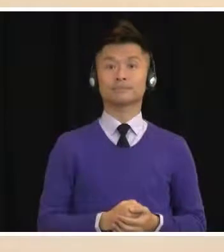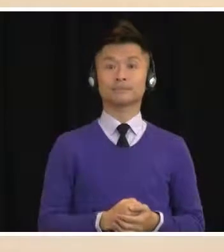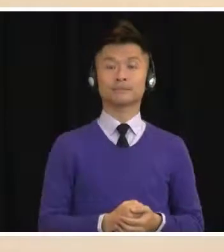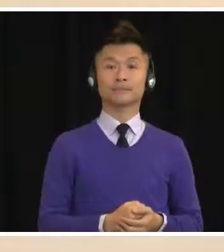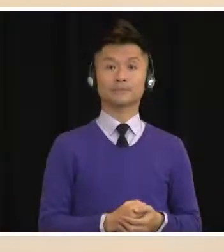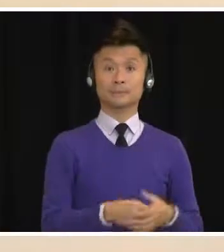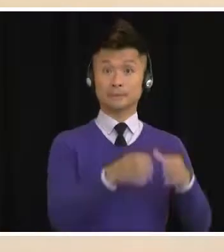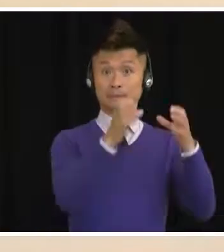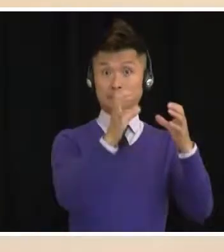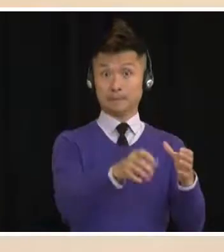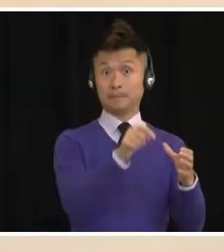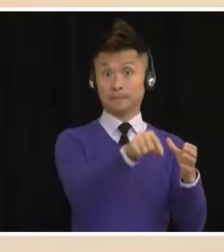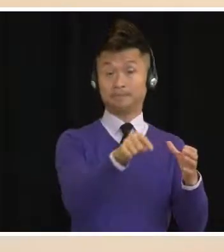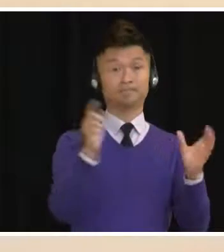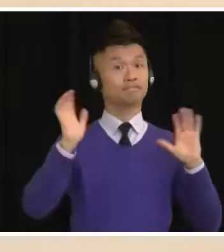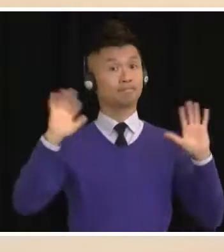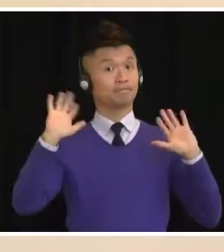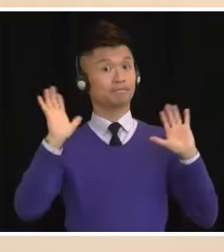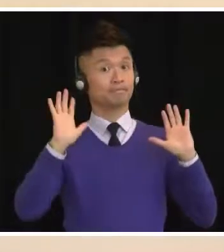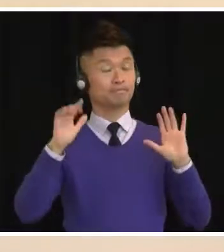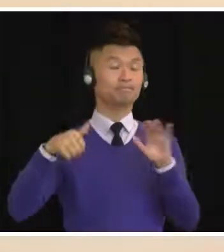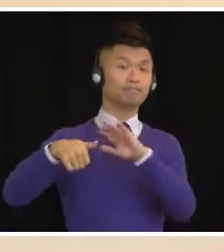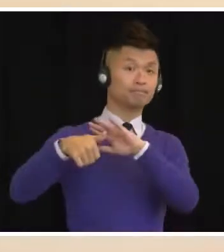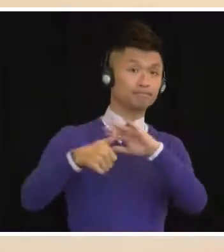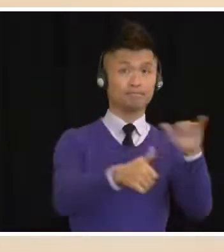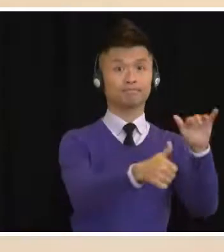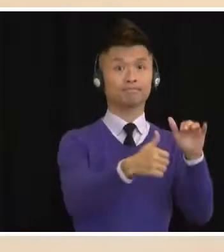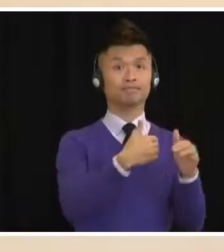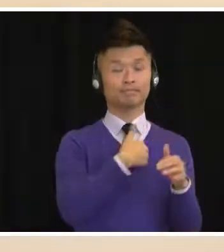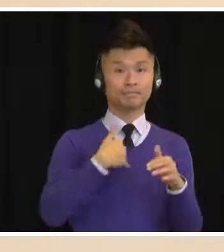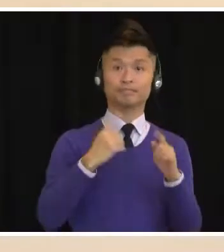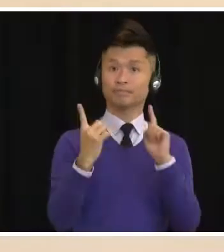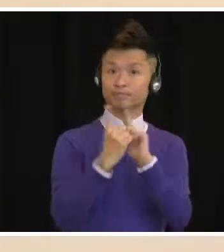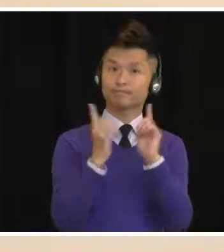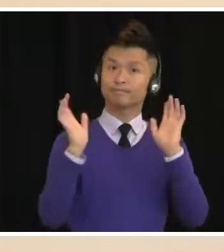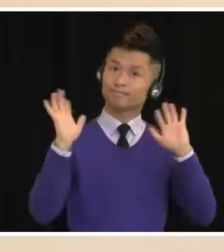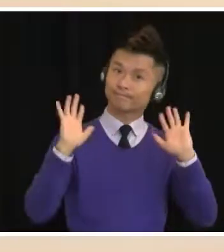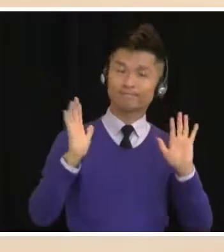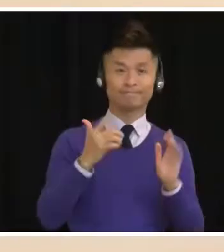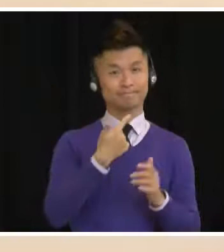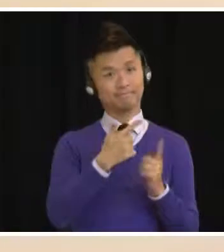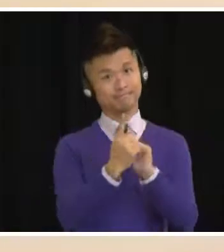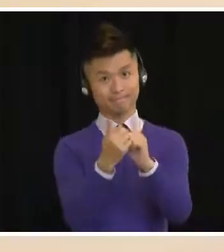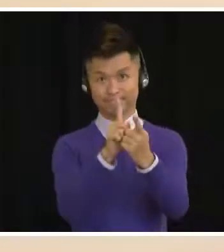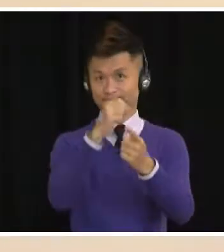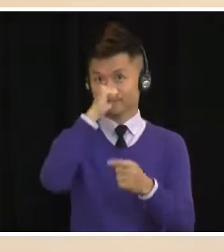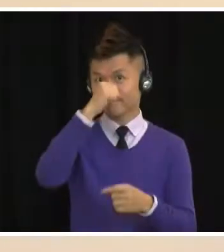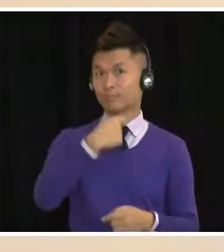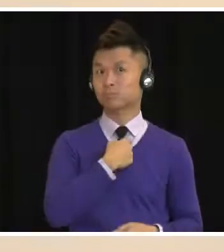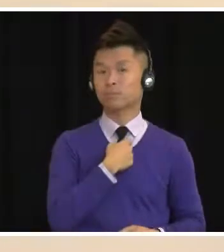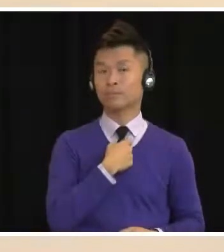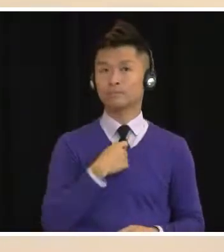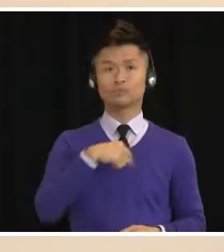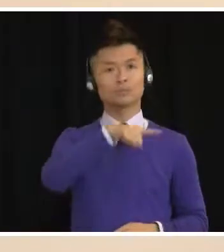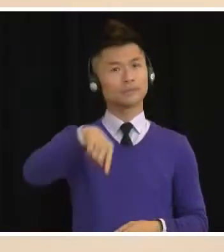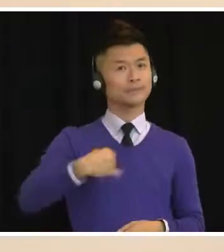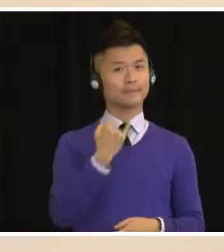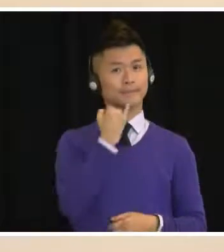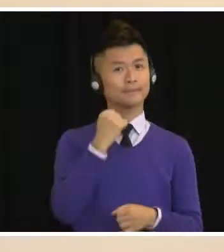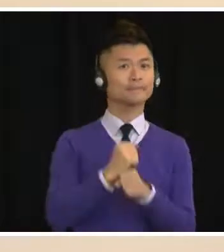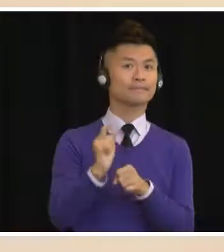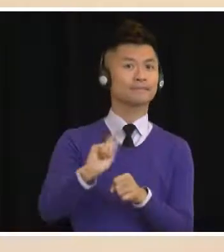to them if they want to make a complaint. So the question is, what can be done to ensure that children have access to an